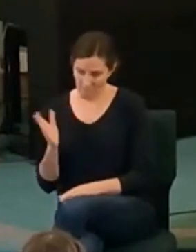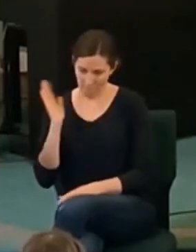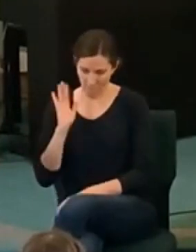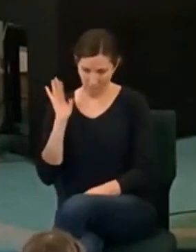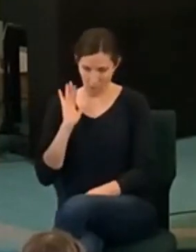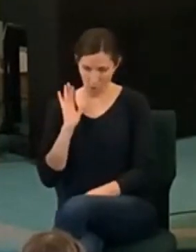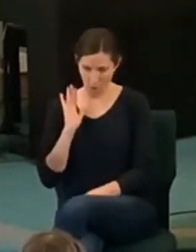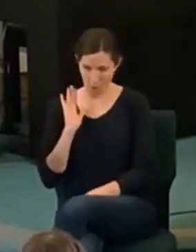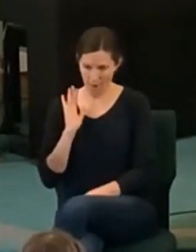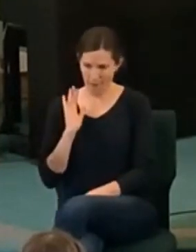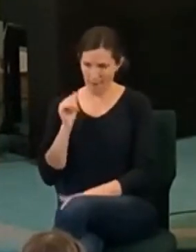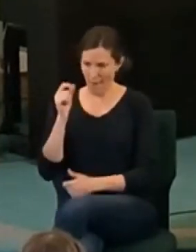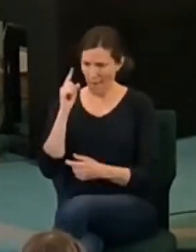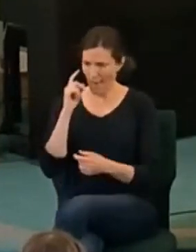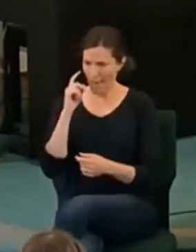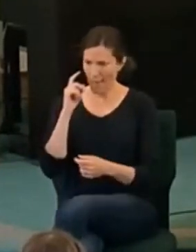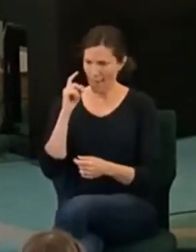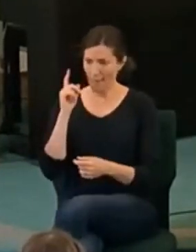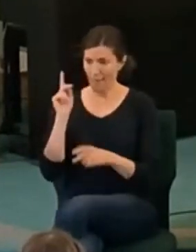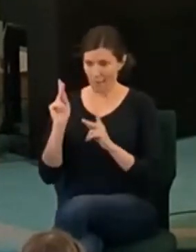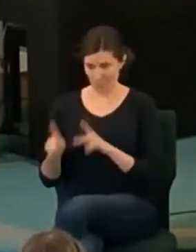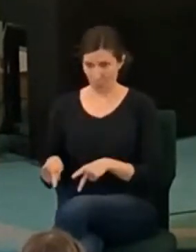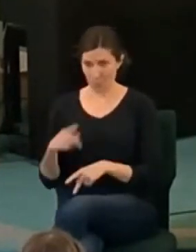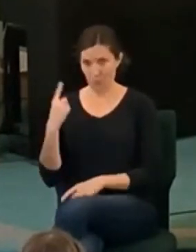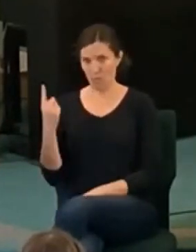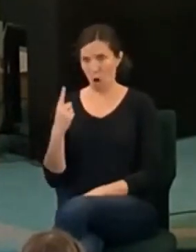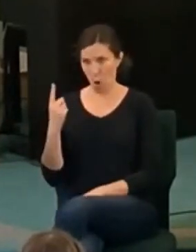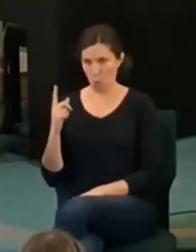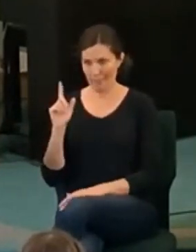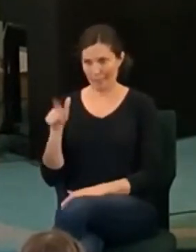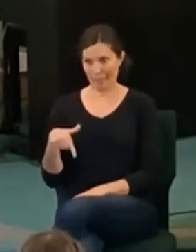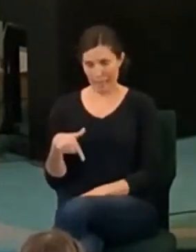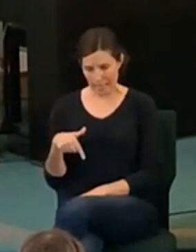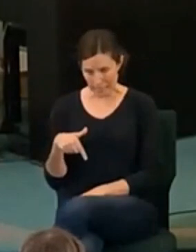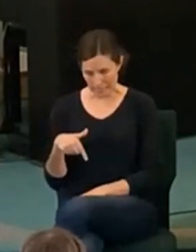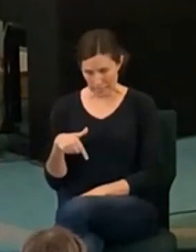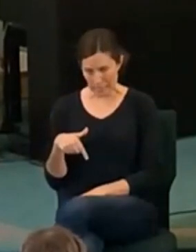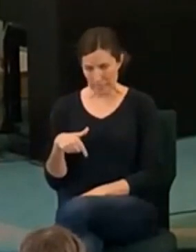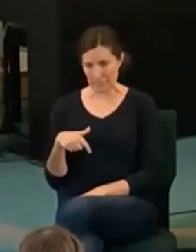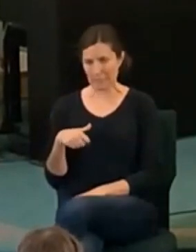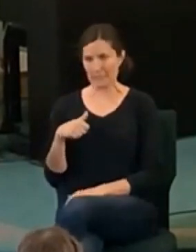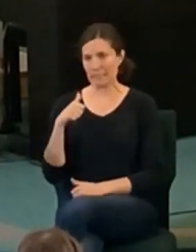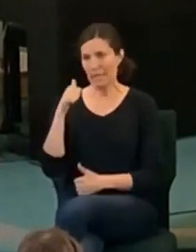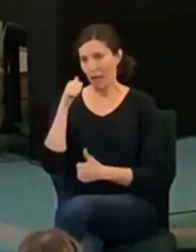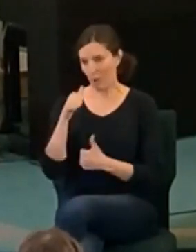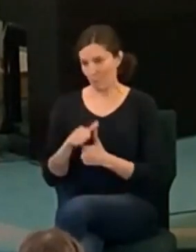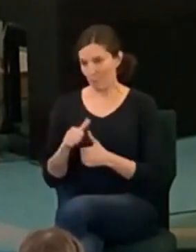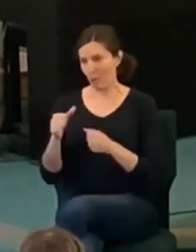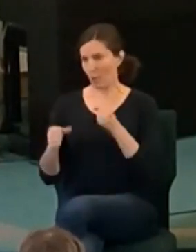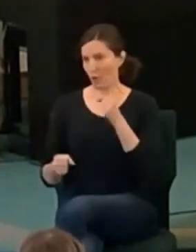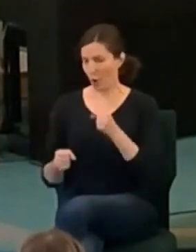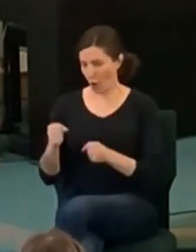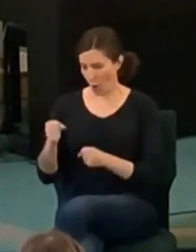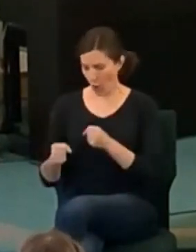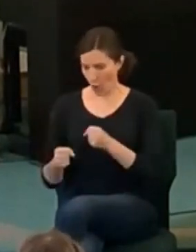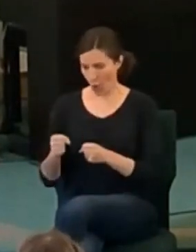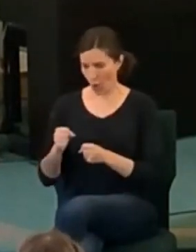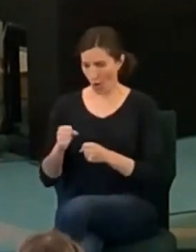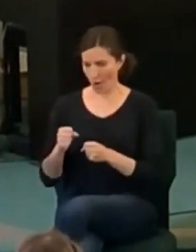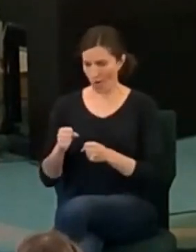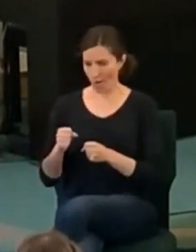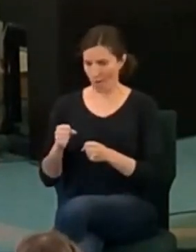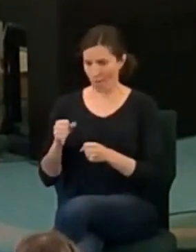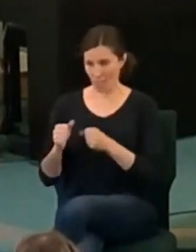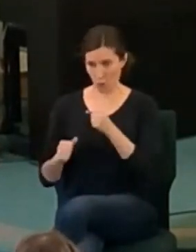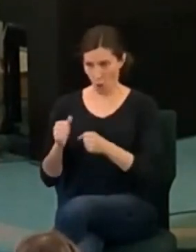avoid coming across as this perfect person trying to confront others. I was on staff somewhere once where there was a